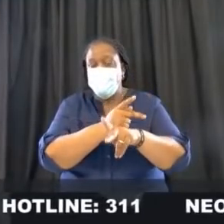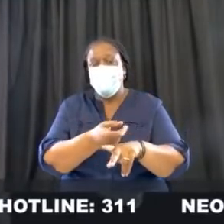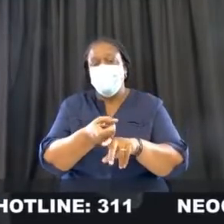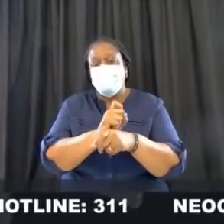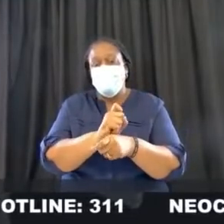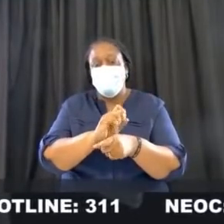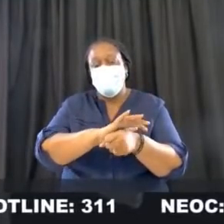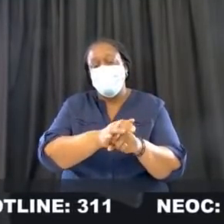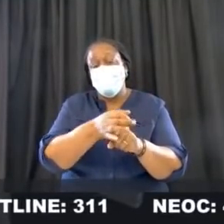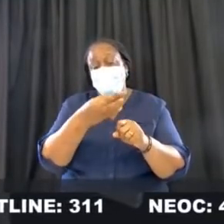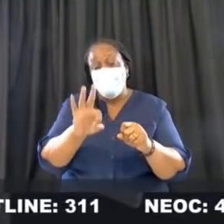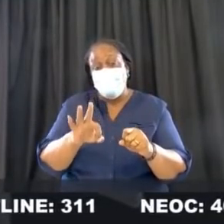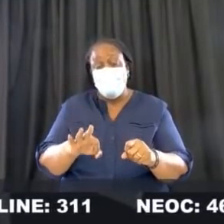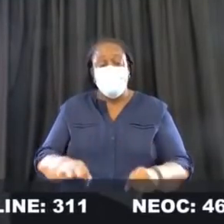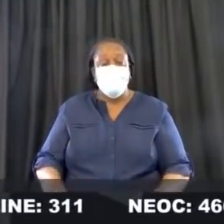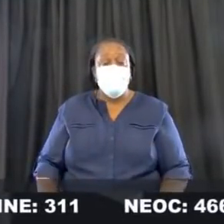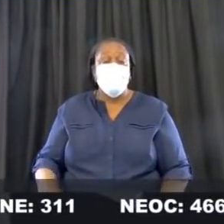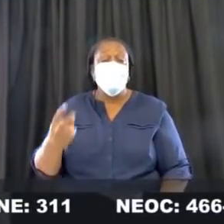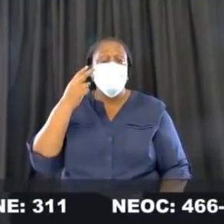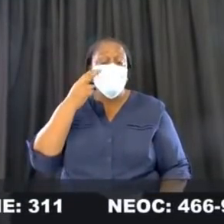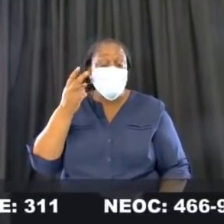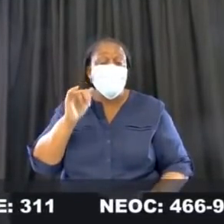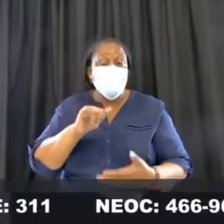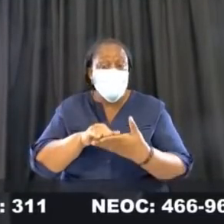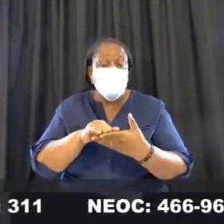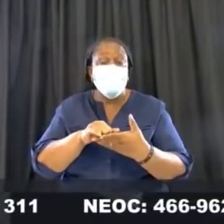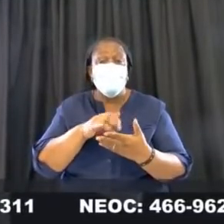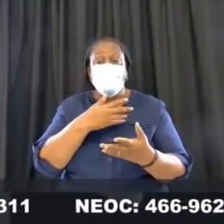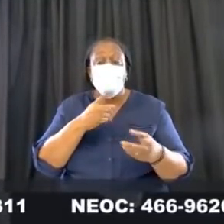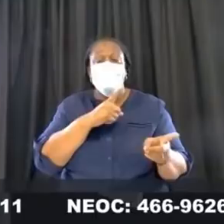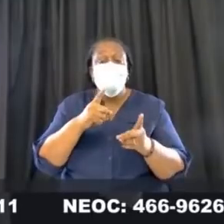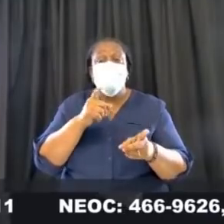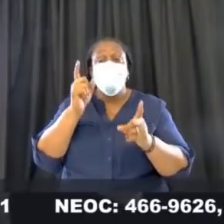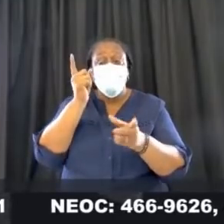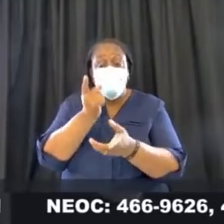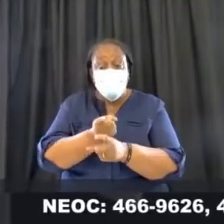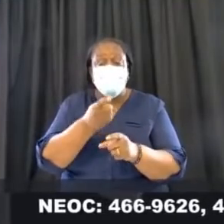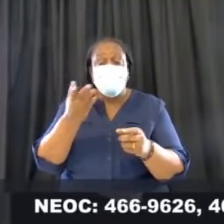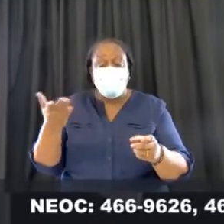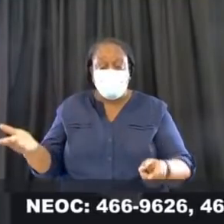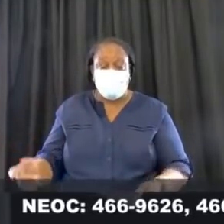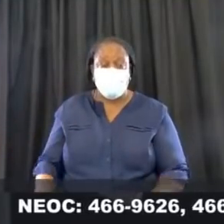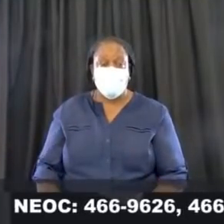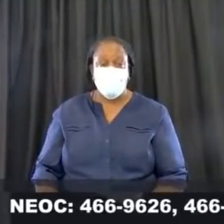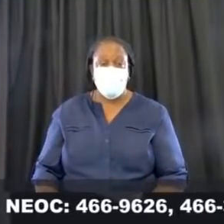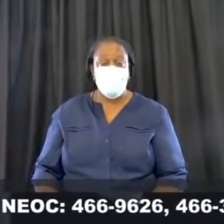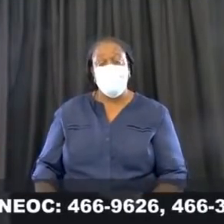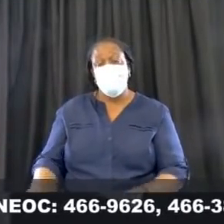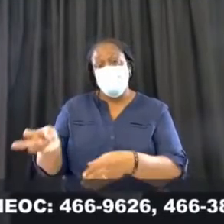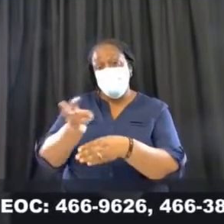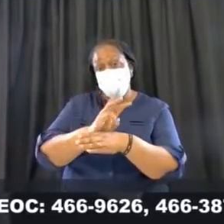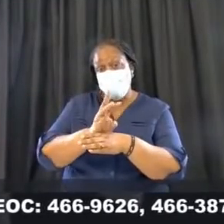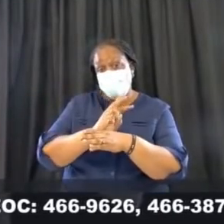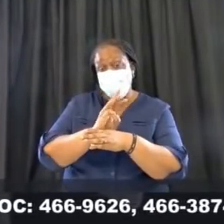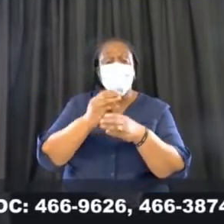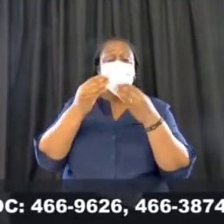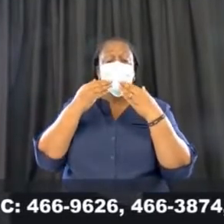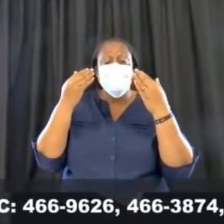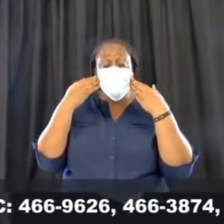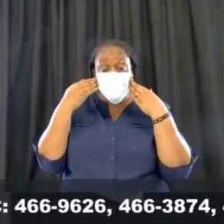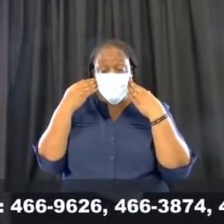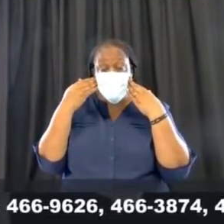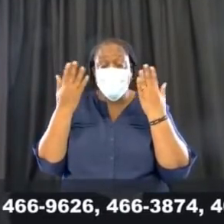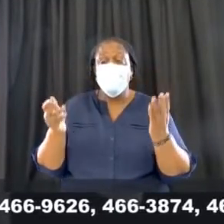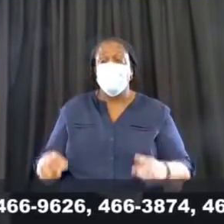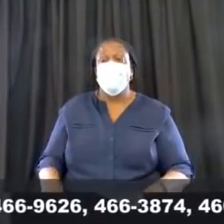them as such and that you do your part to keep us all safe. Remember to wear your mask when in public,